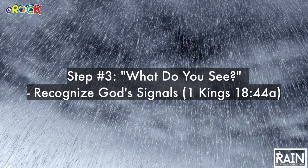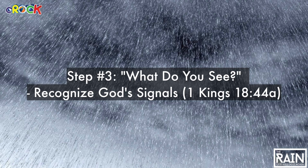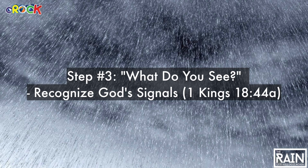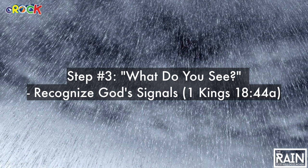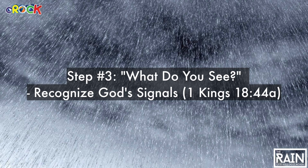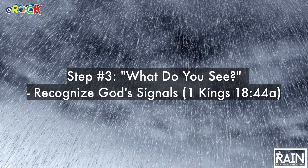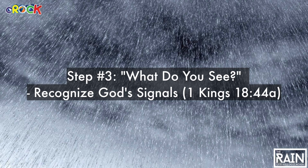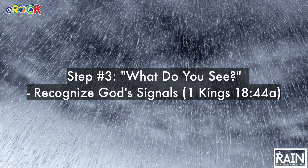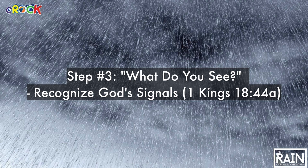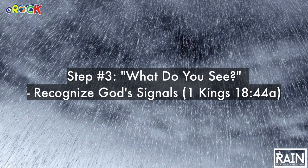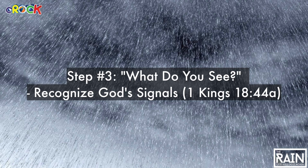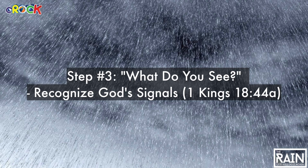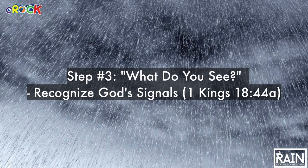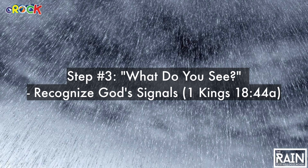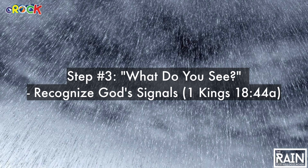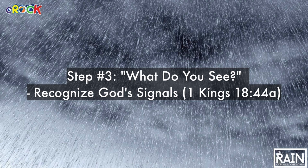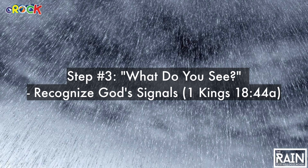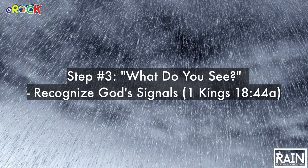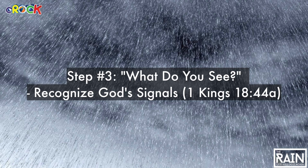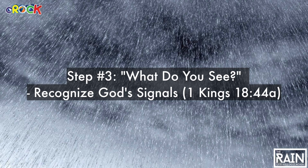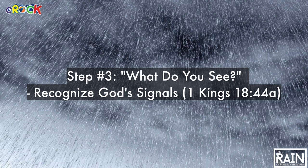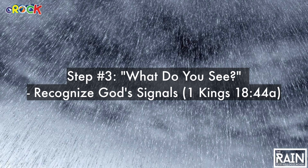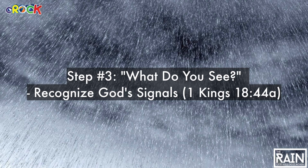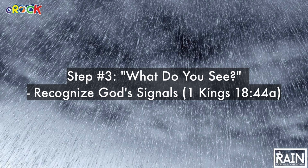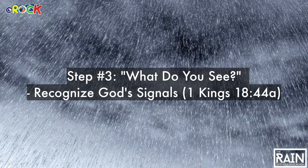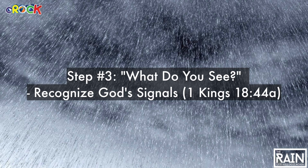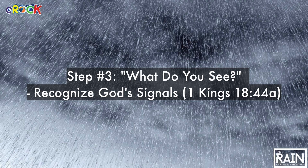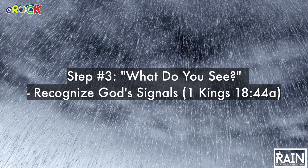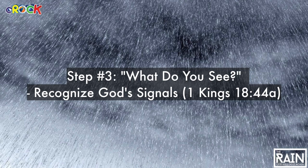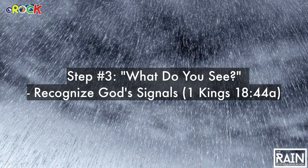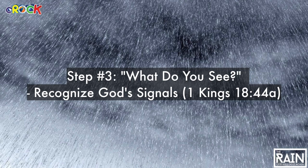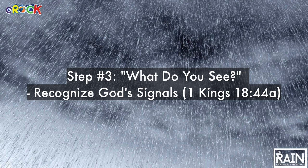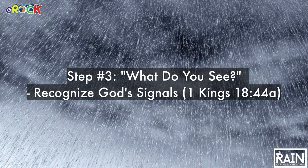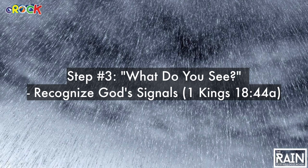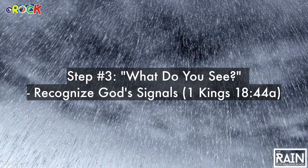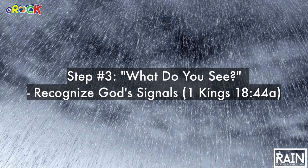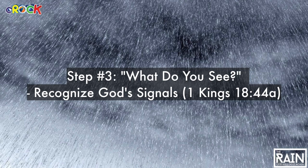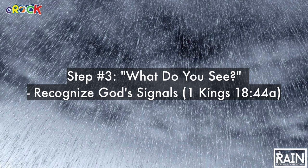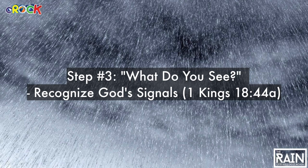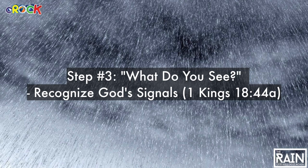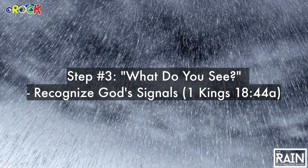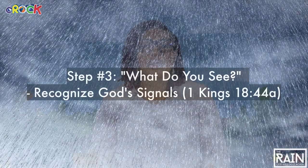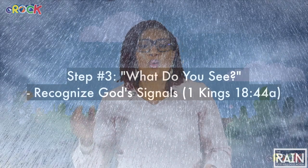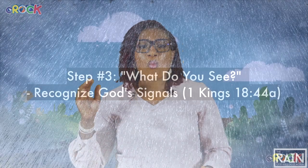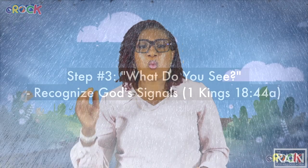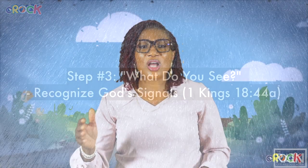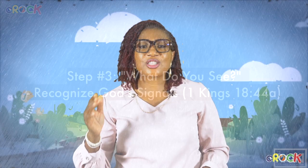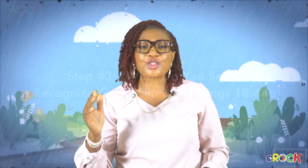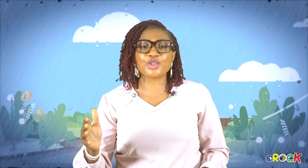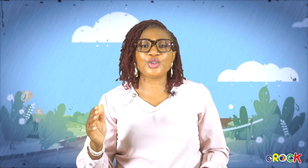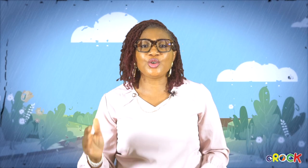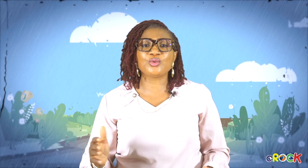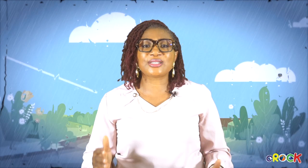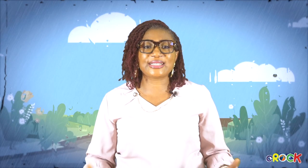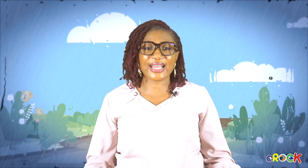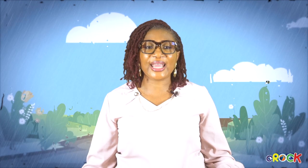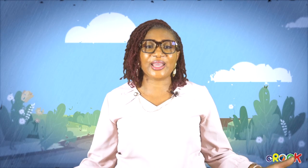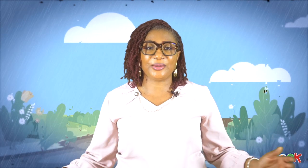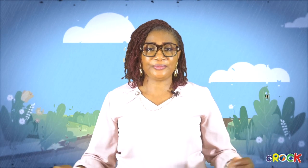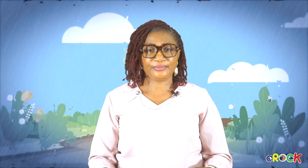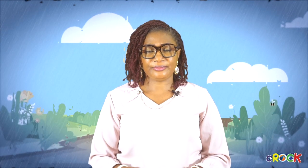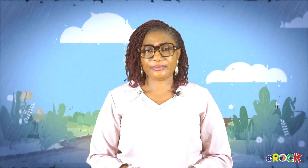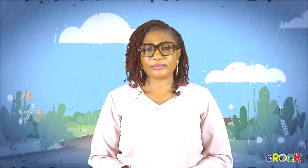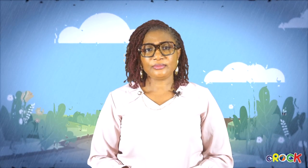Recognize God's signal. 1 Kings chapter 18 verse 44a says, what do you